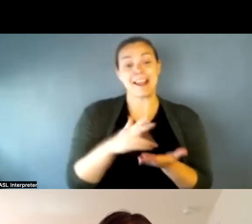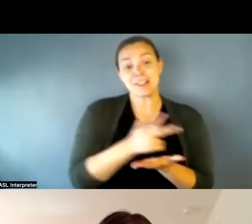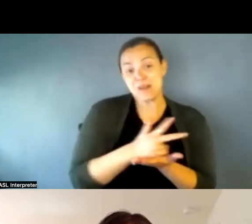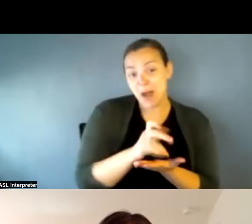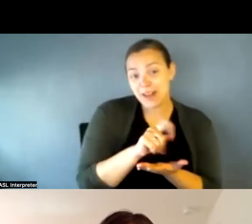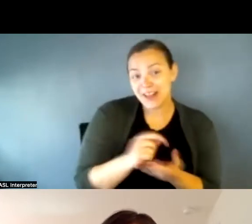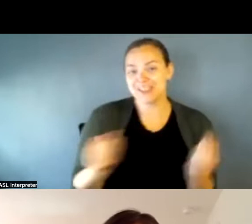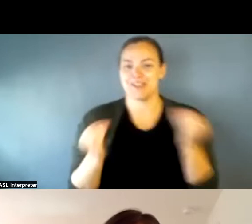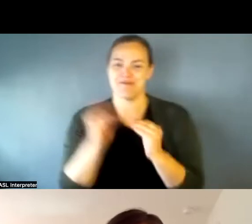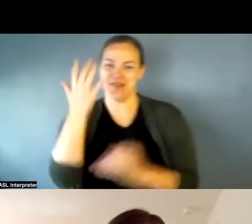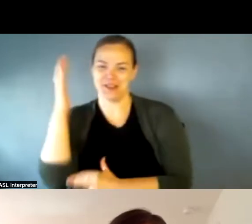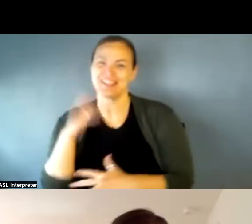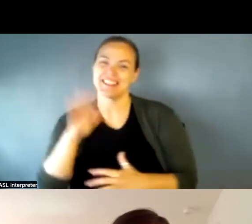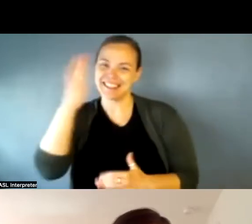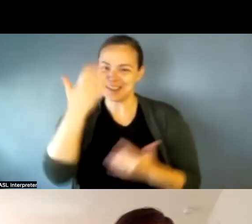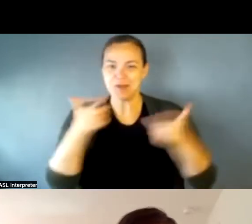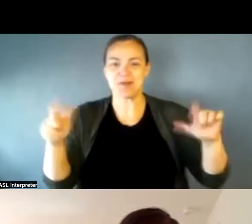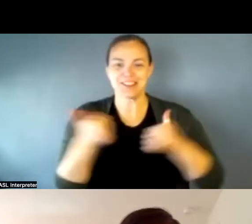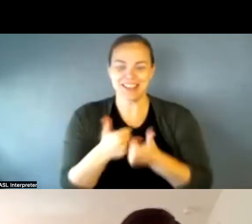That's a big challenge.